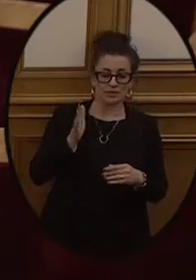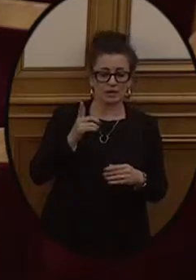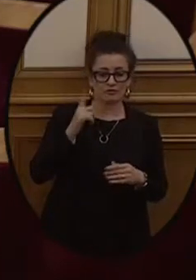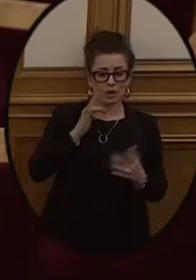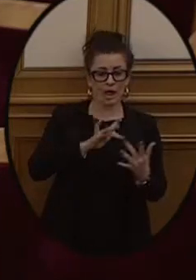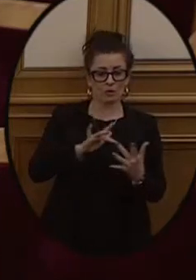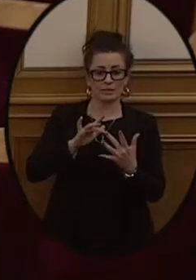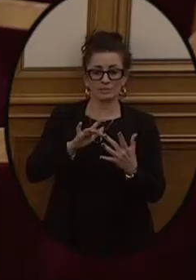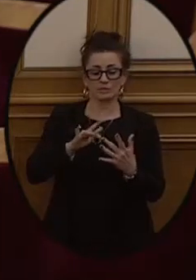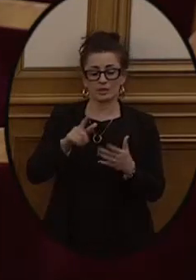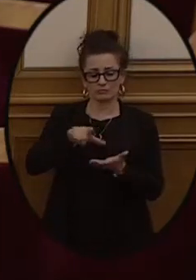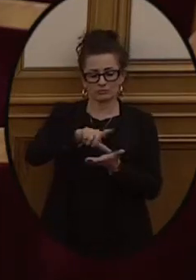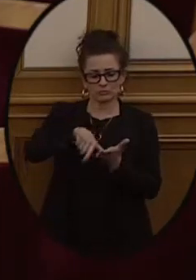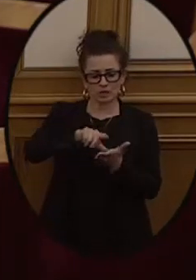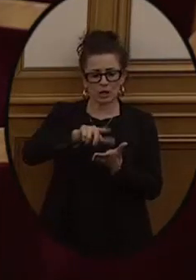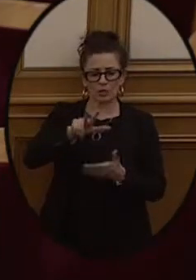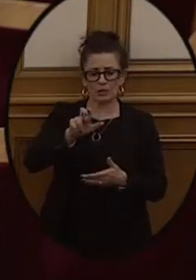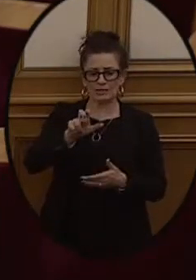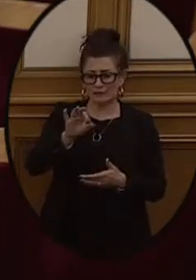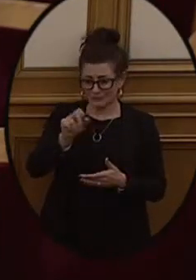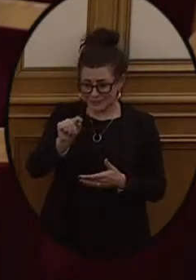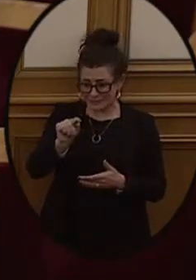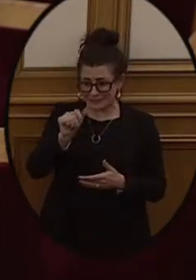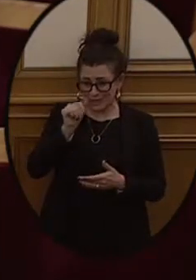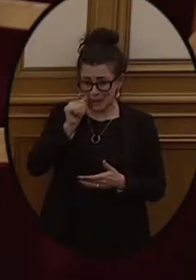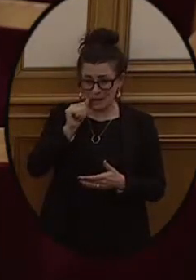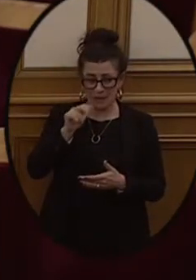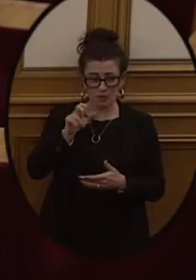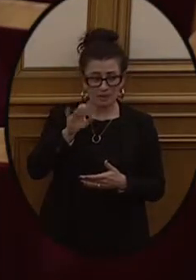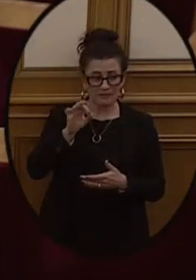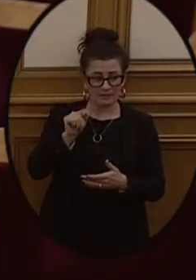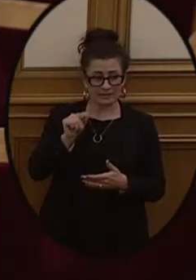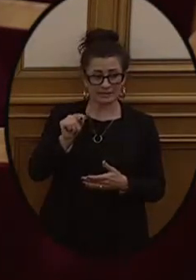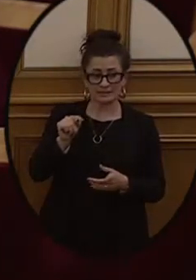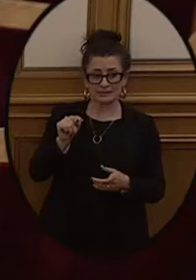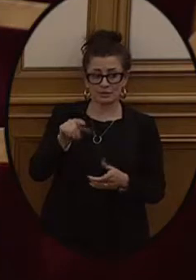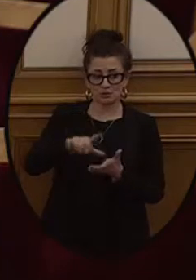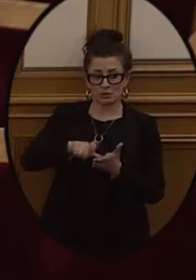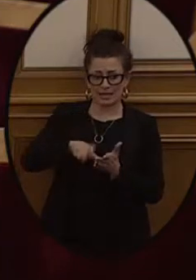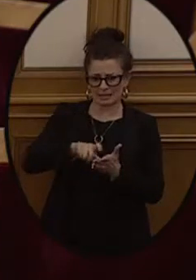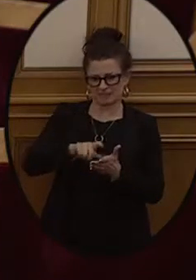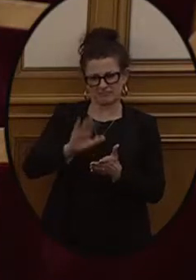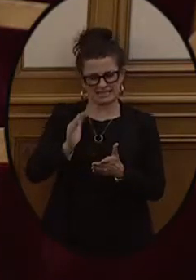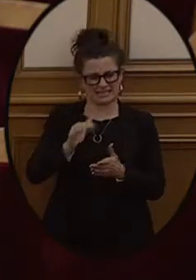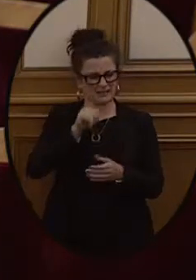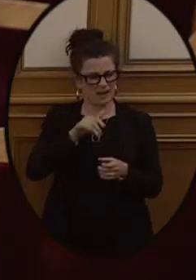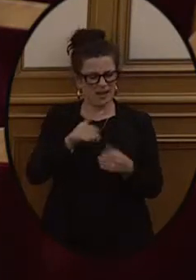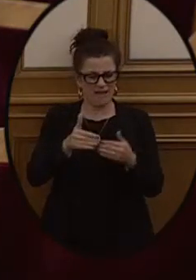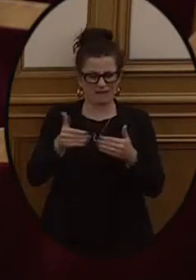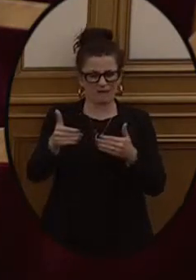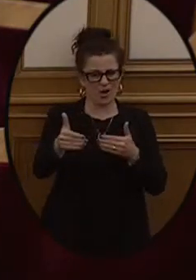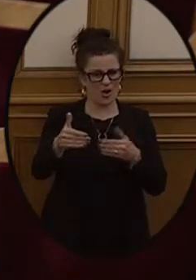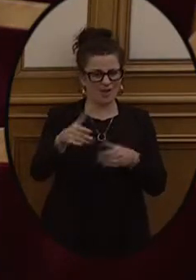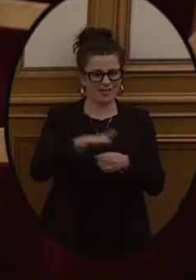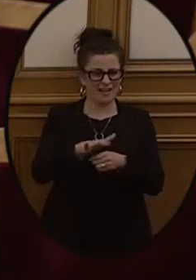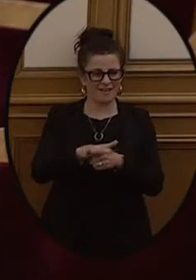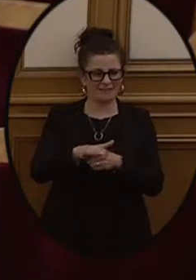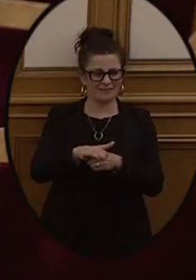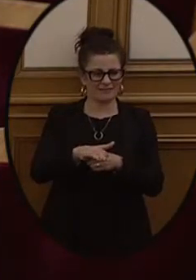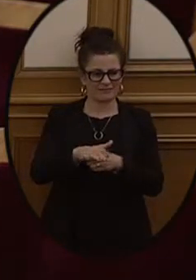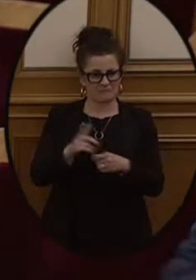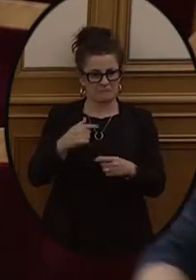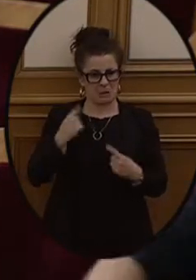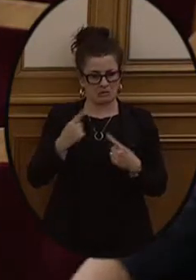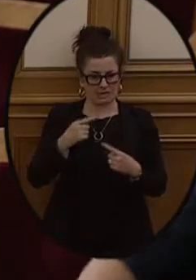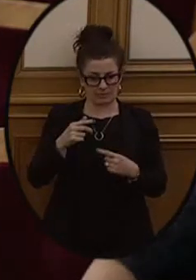within 300 radius. I think she was meaning 300 feet radius. And that does not seem far enough at all. I would think that